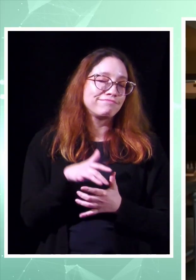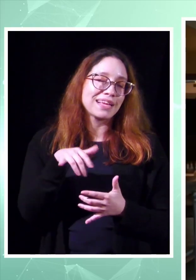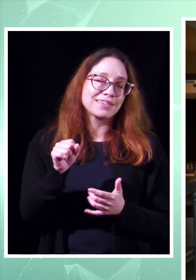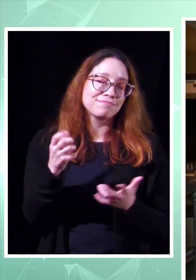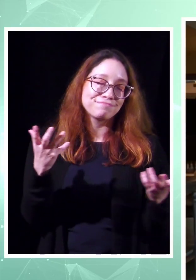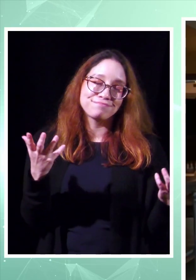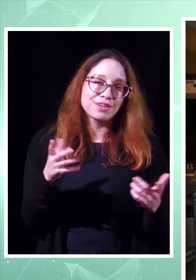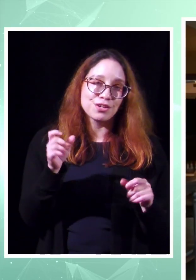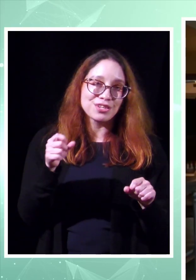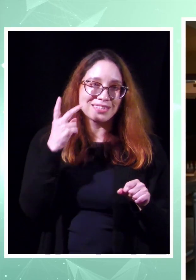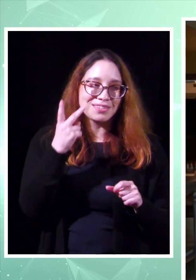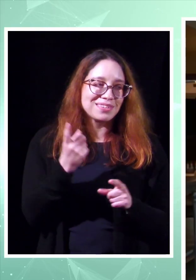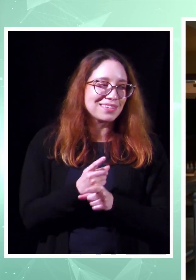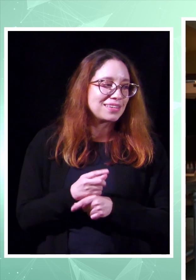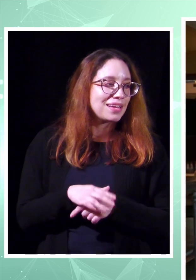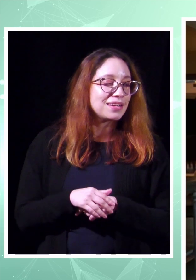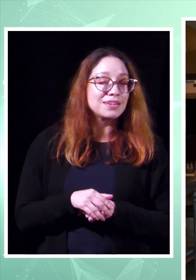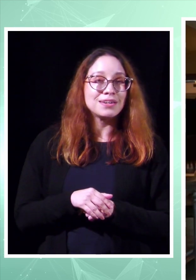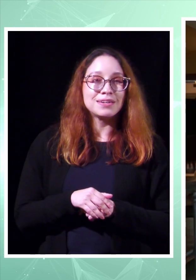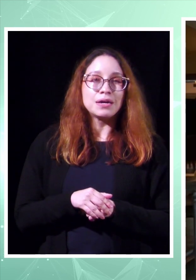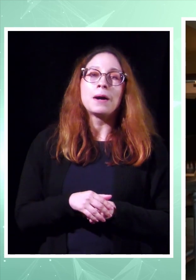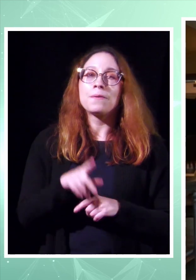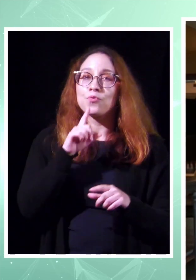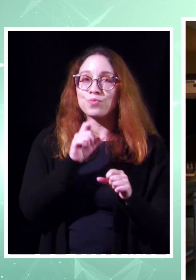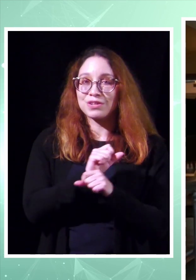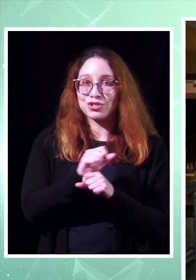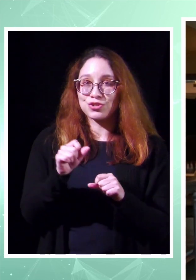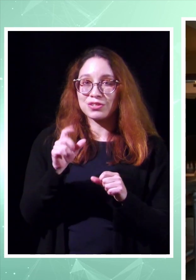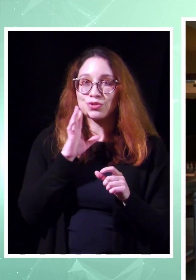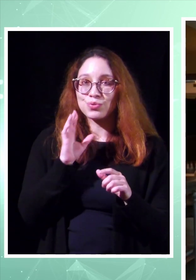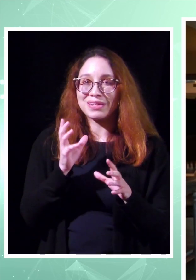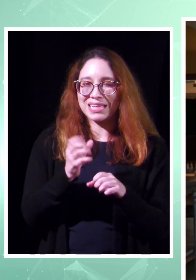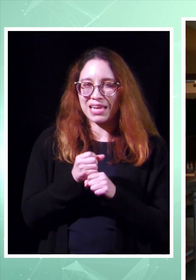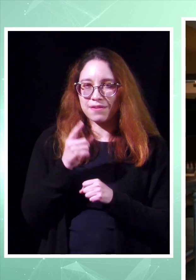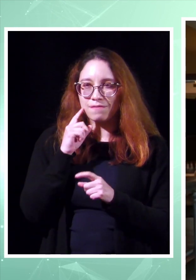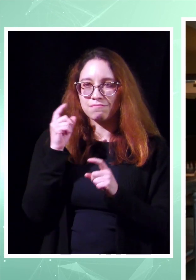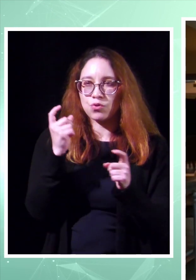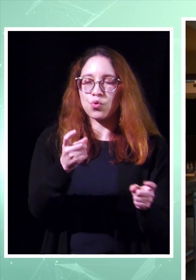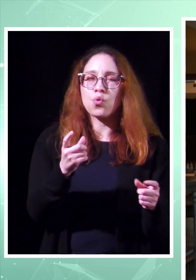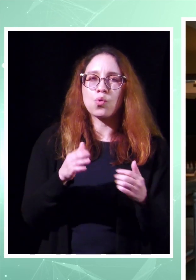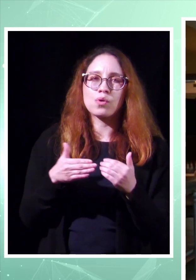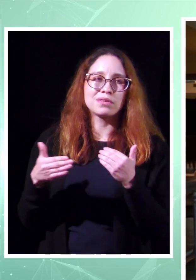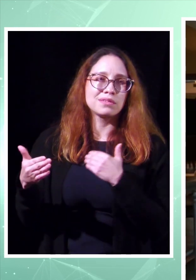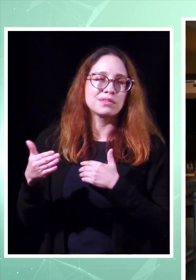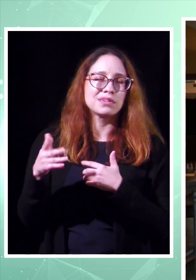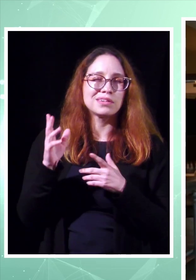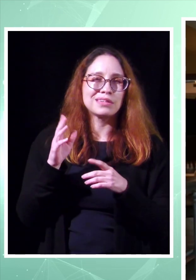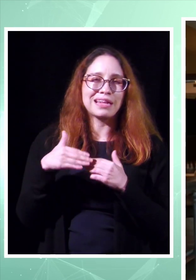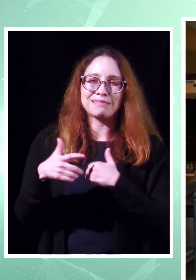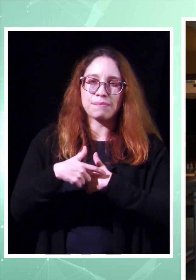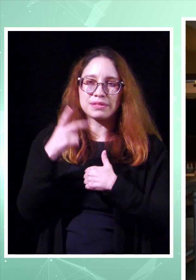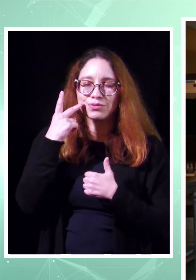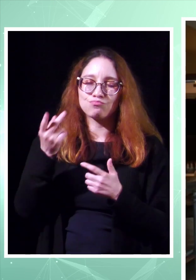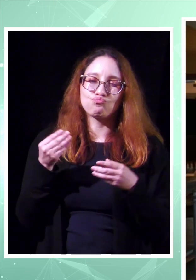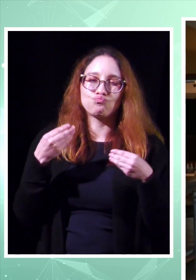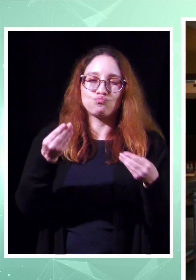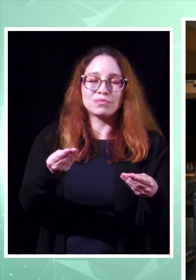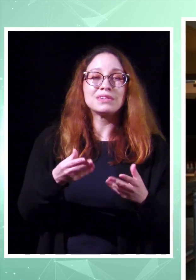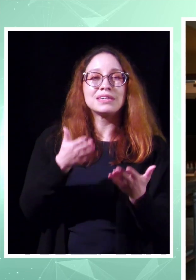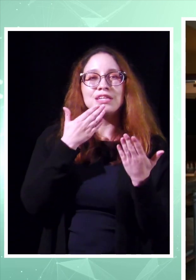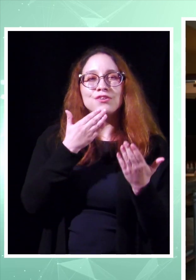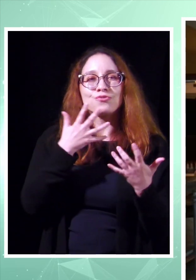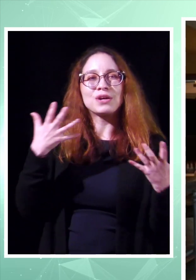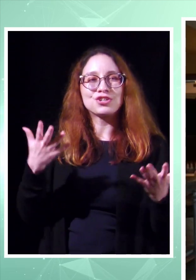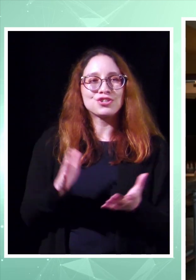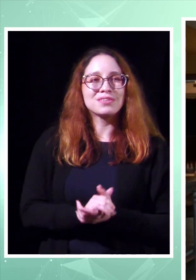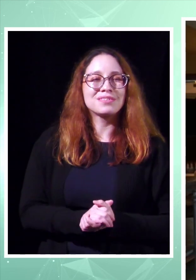yes, now you can see it, all right? So I will make sure to get this out to you, or when I see you next, I will just bring it with me, okay? Thank you very